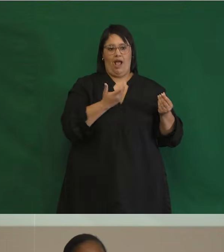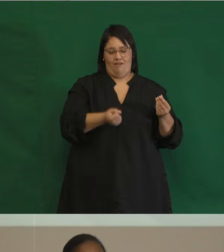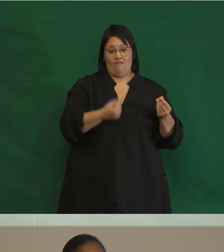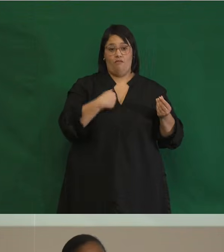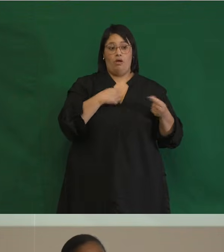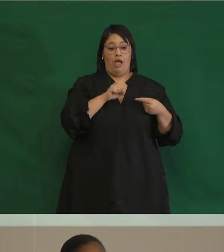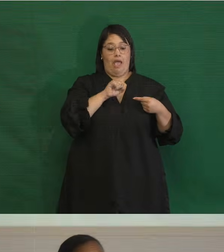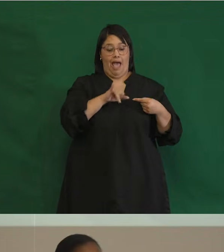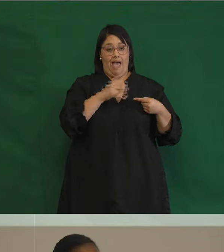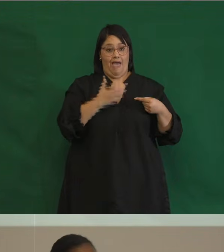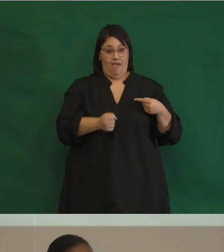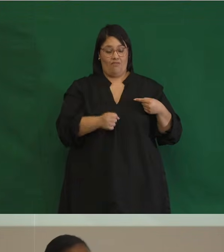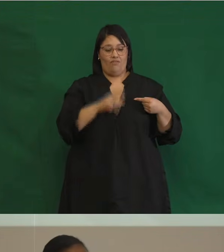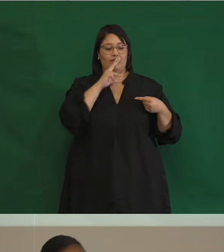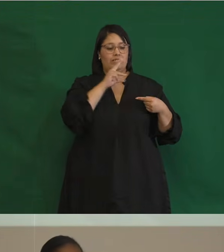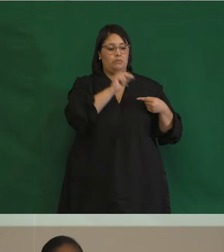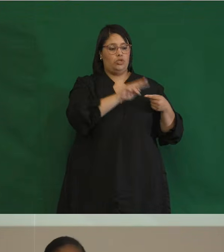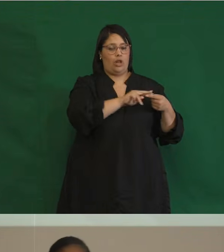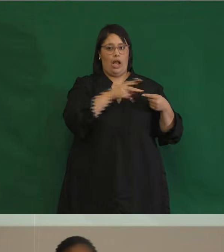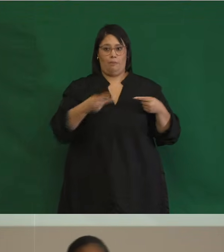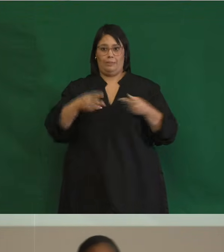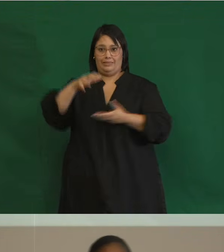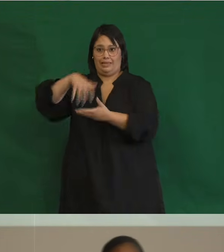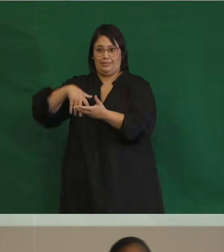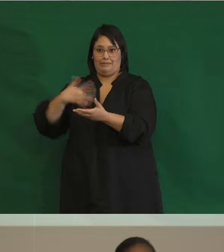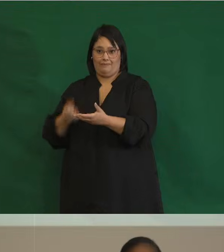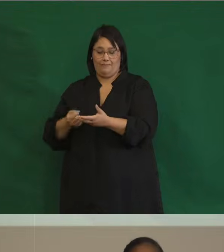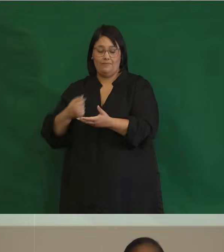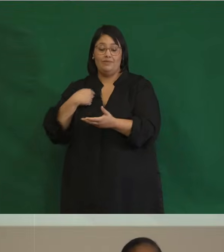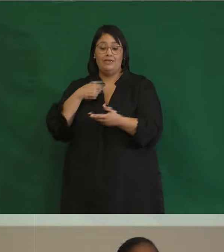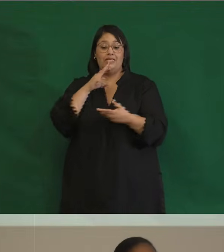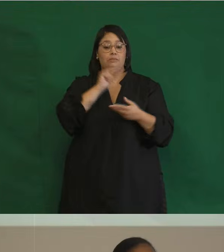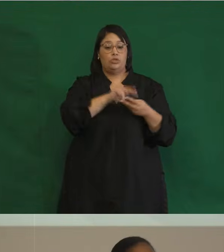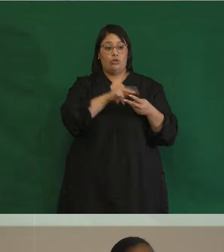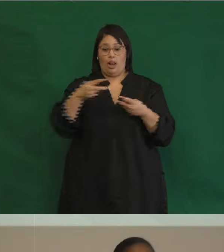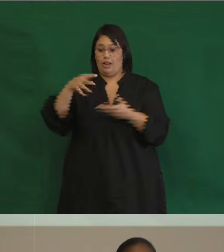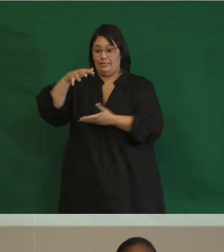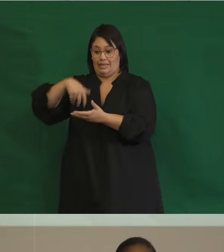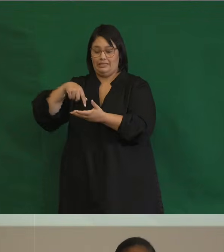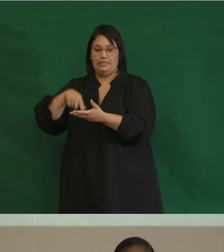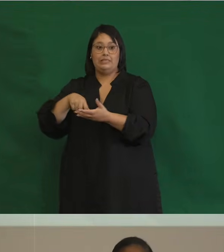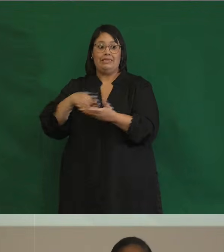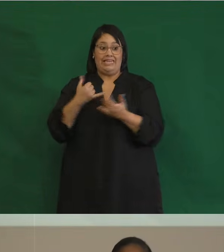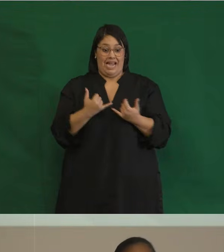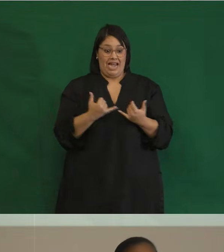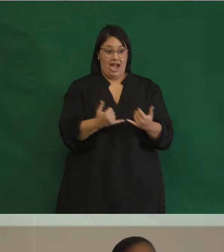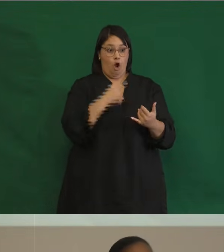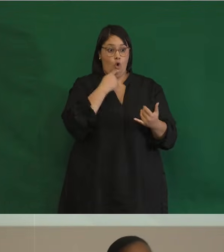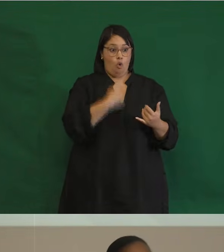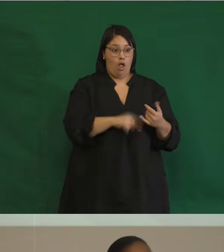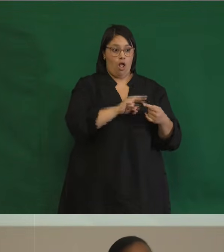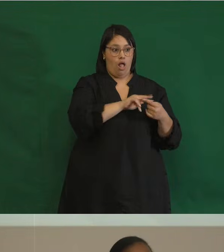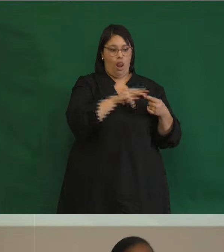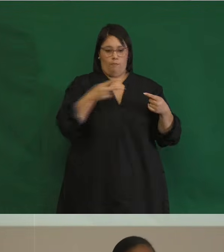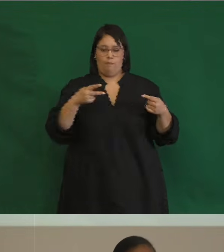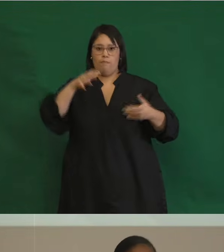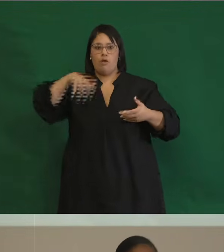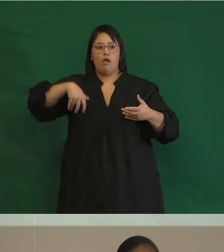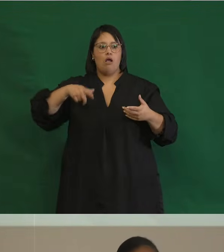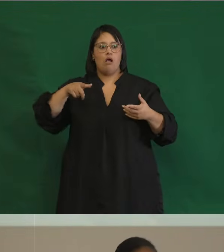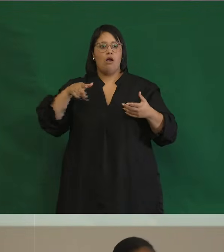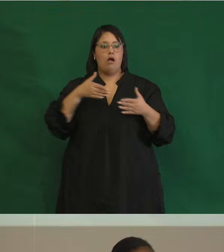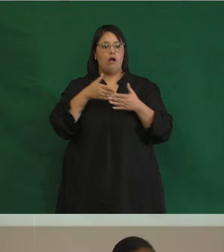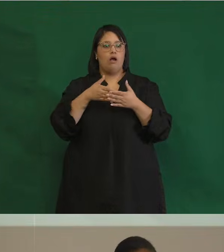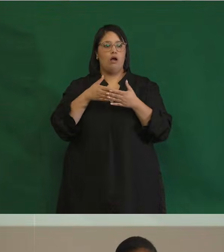AI speech-to-text. The AI speech-to-text provides real-time translation, removing the communication